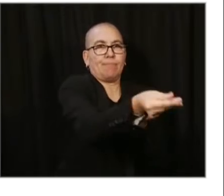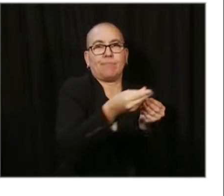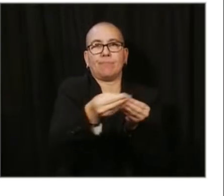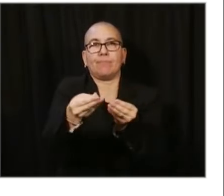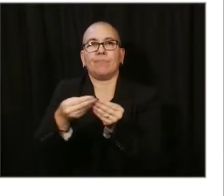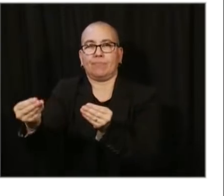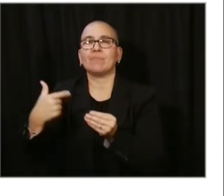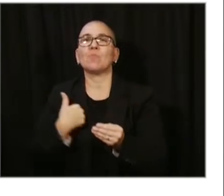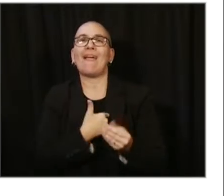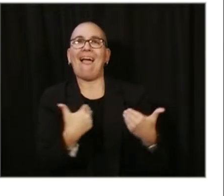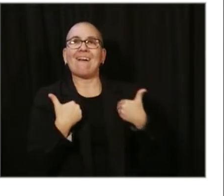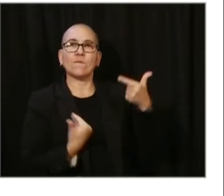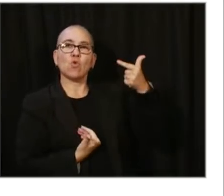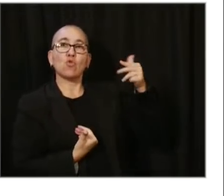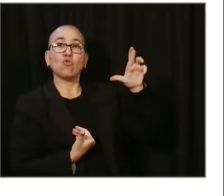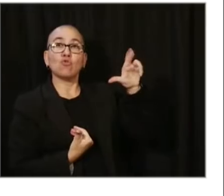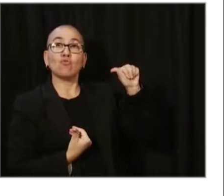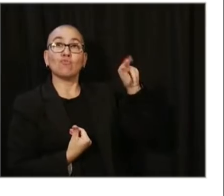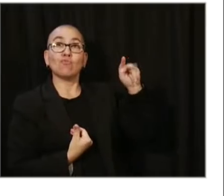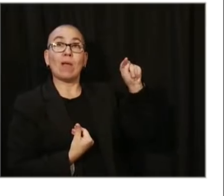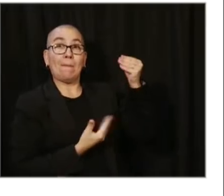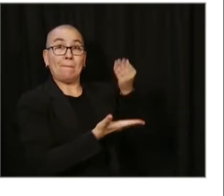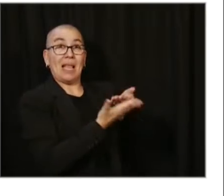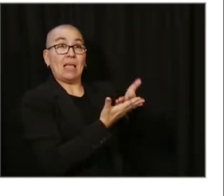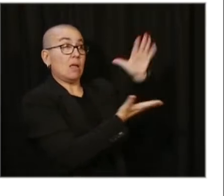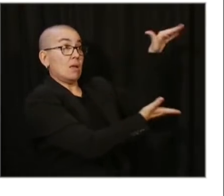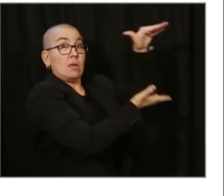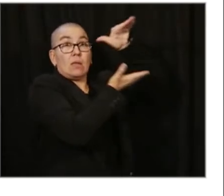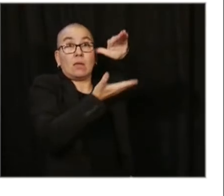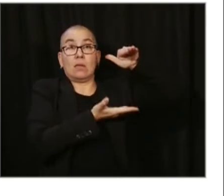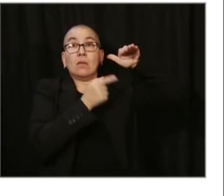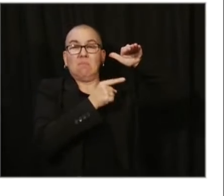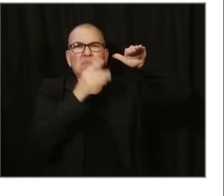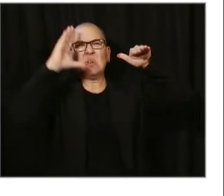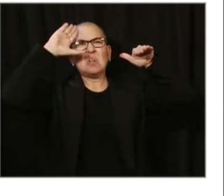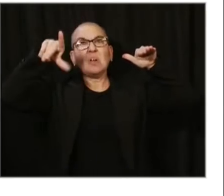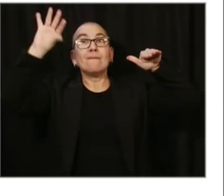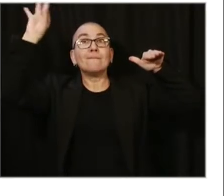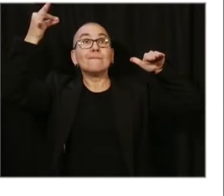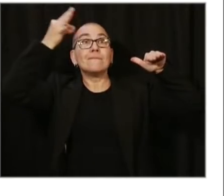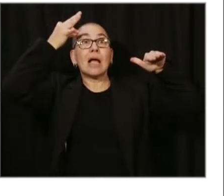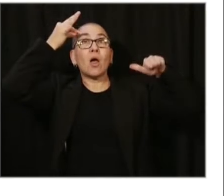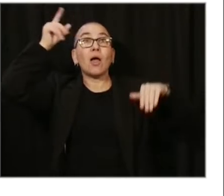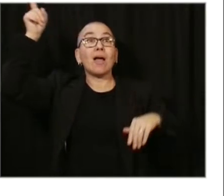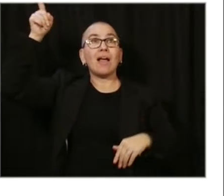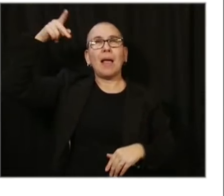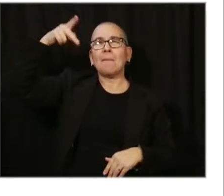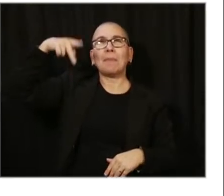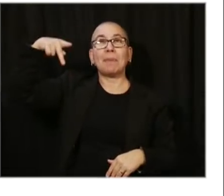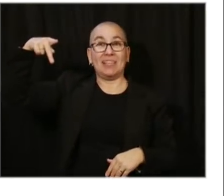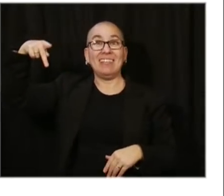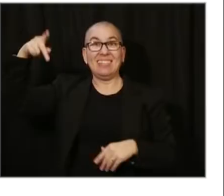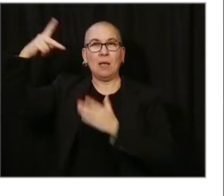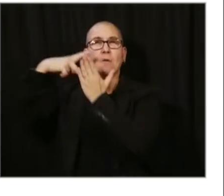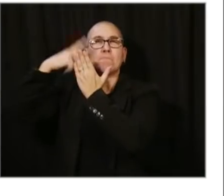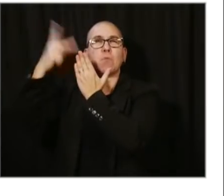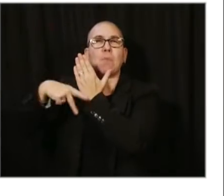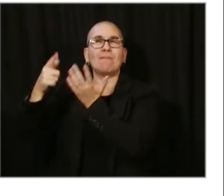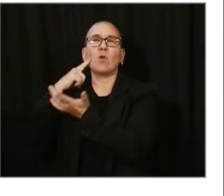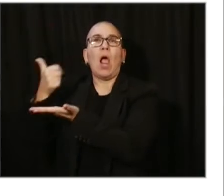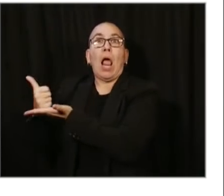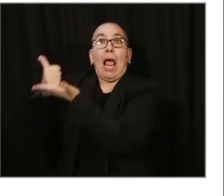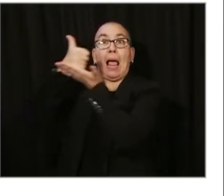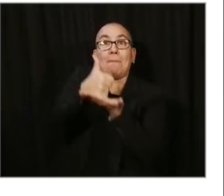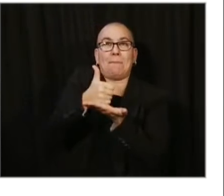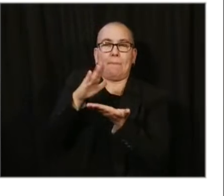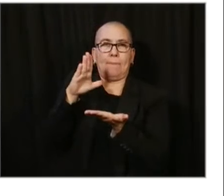not make them whole. We know the federal government's PPP program helps some of them, but not all. But our hope is to buy a bit of time here. And